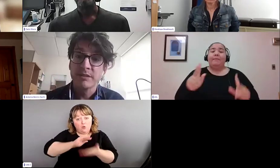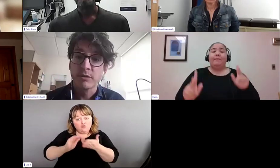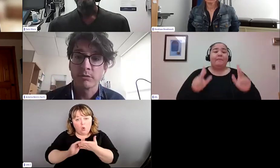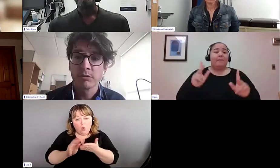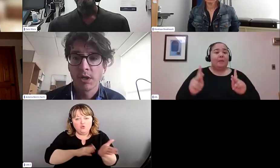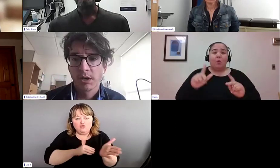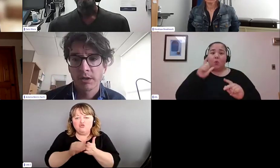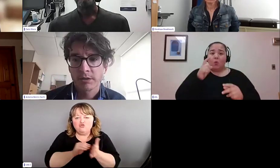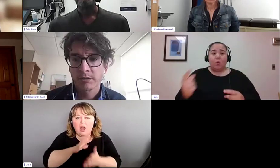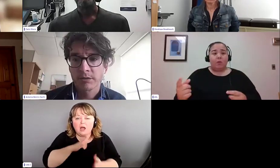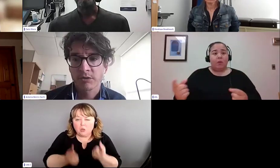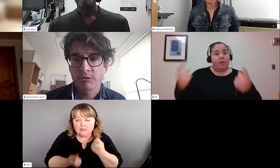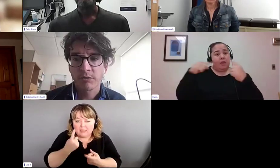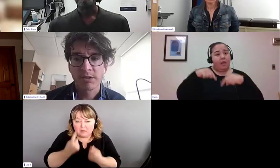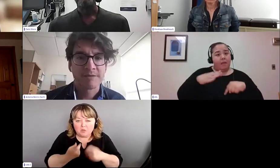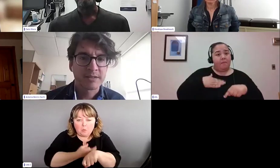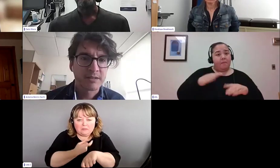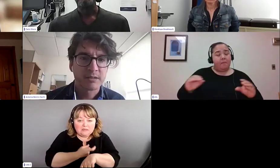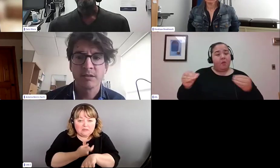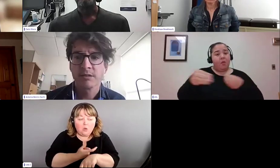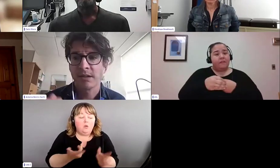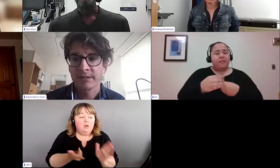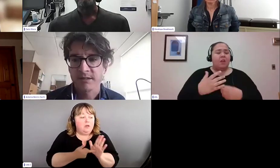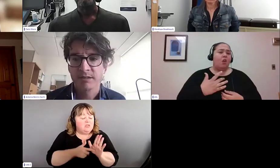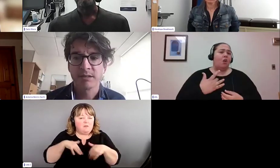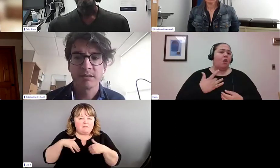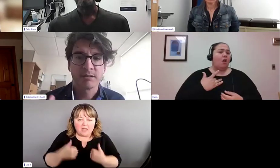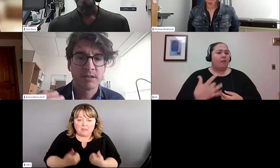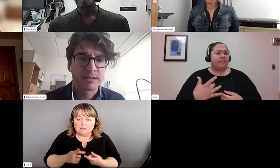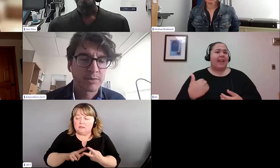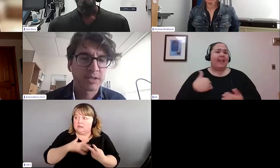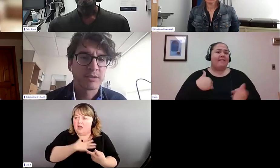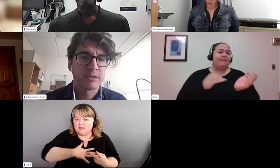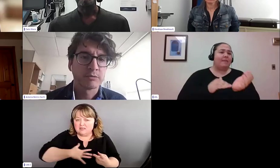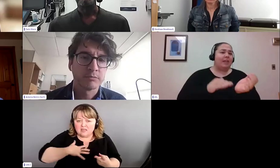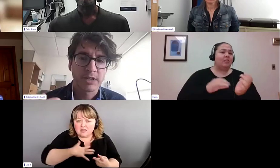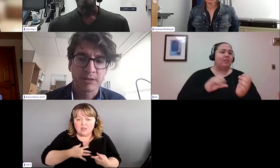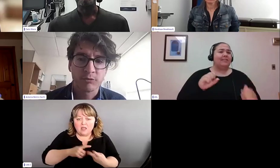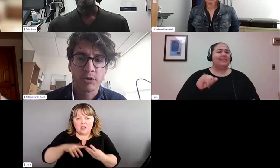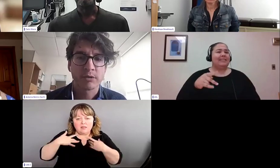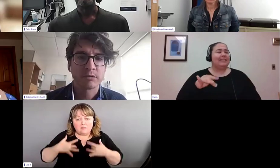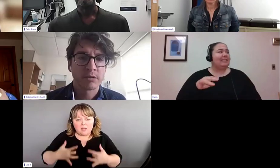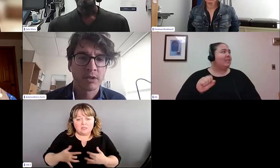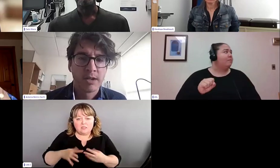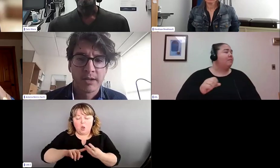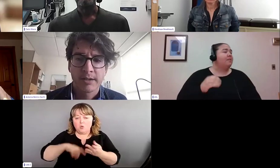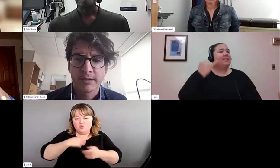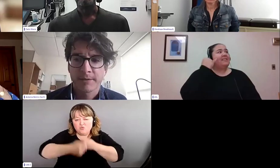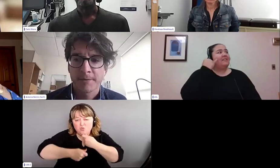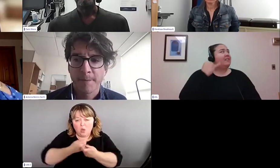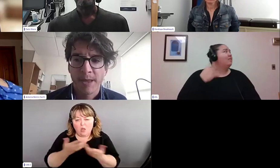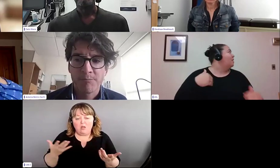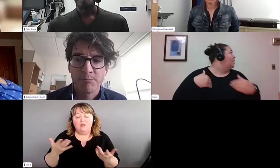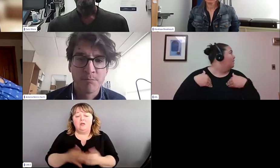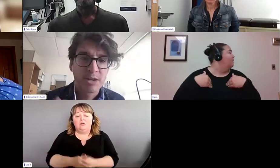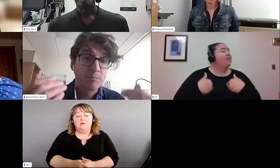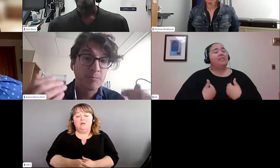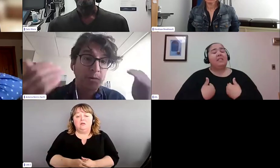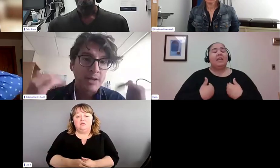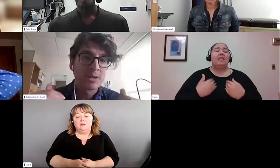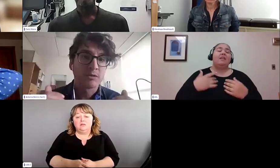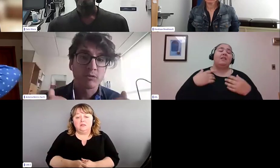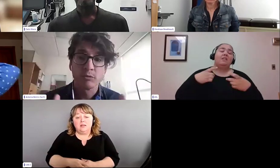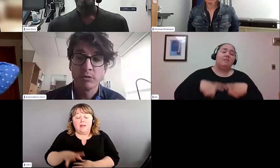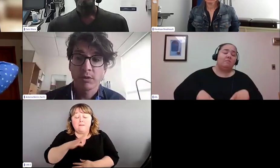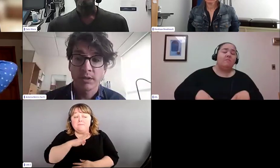my office often have medical symptoms, whether it's fatigue, anxiety, depression,